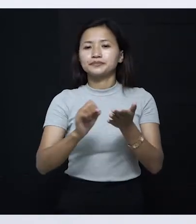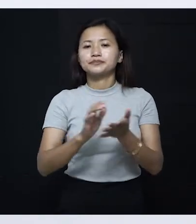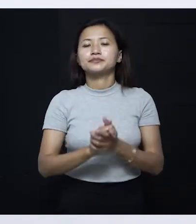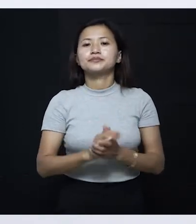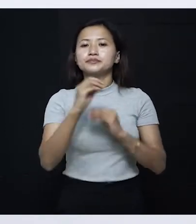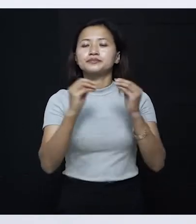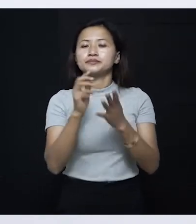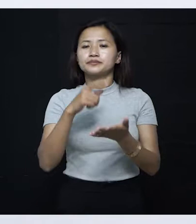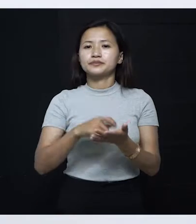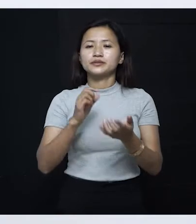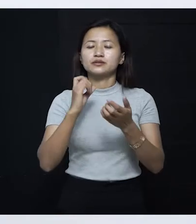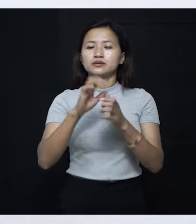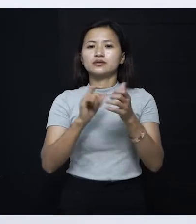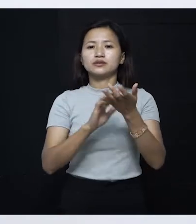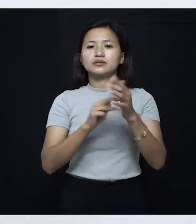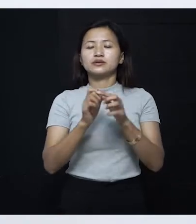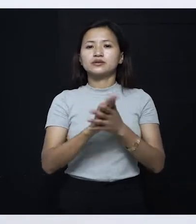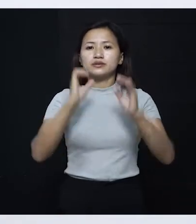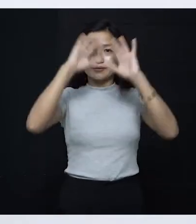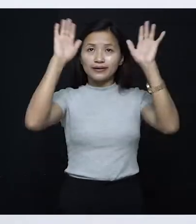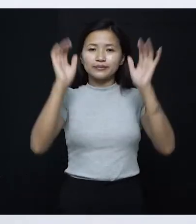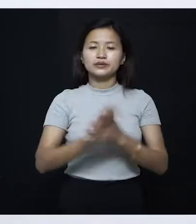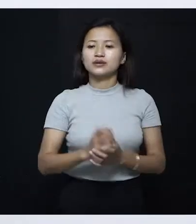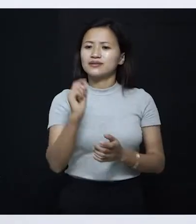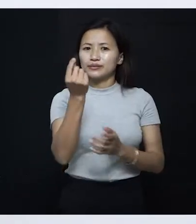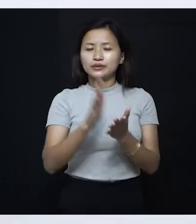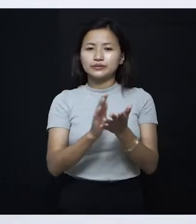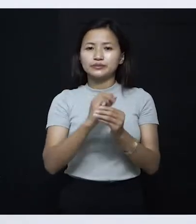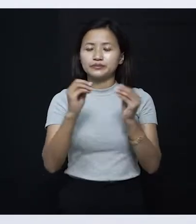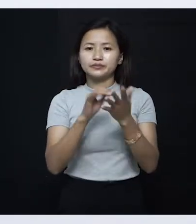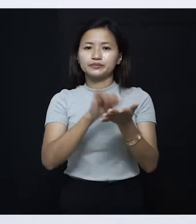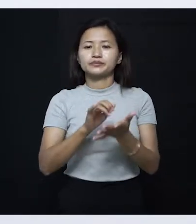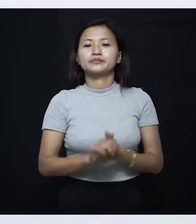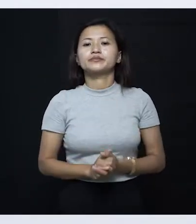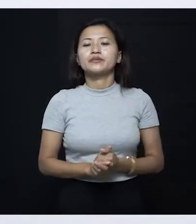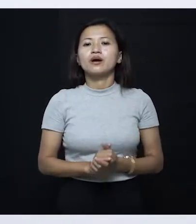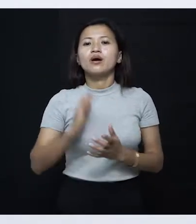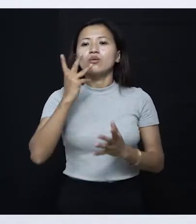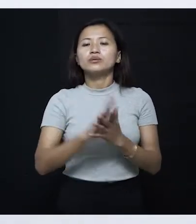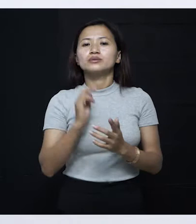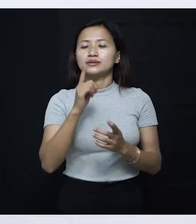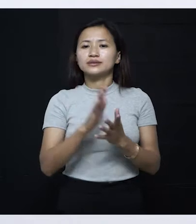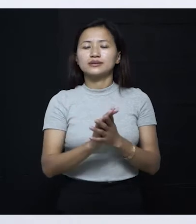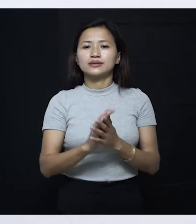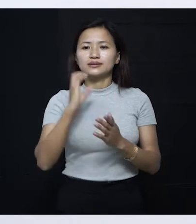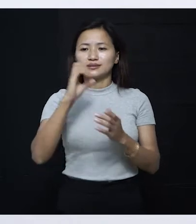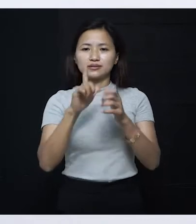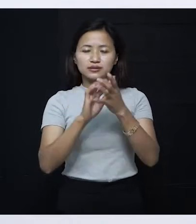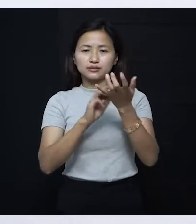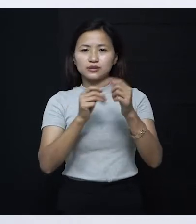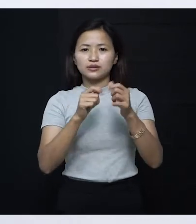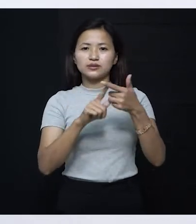this climate. So now let's do a little bit on that. So when we say climate, climate,